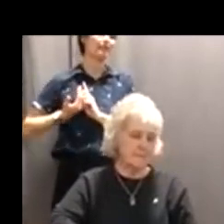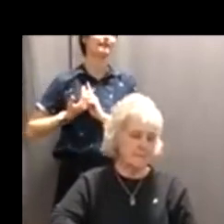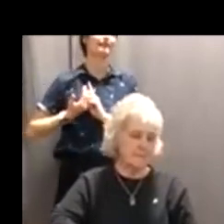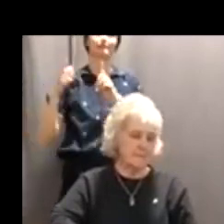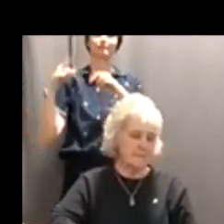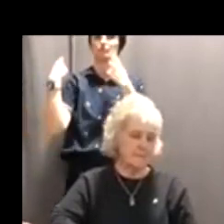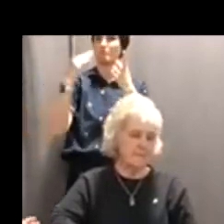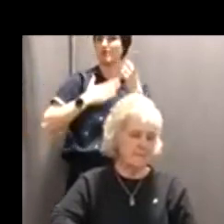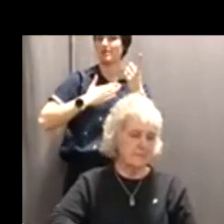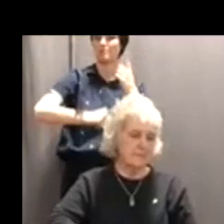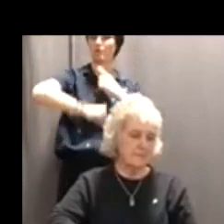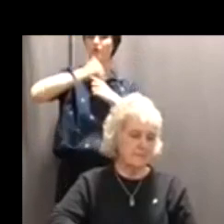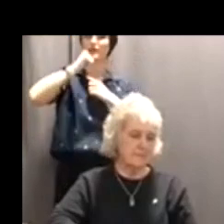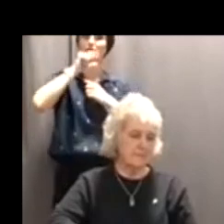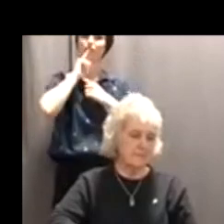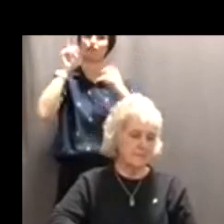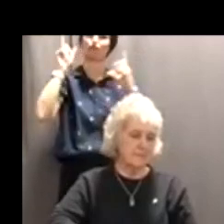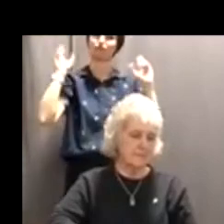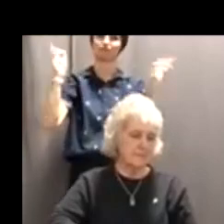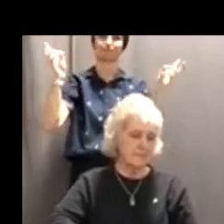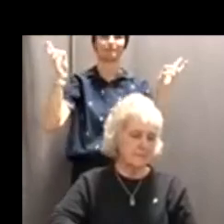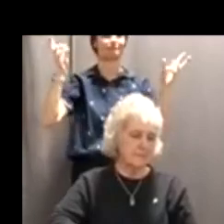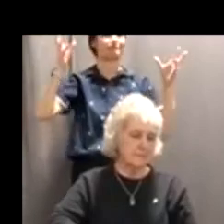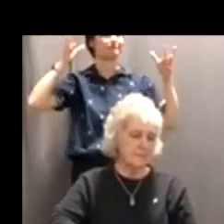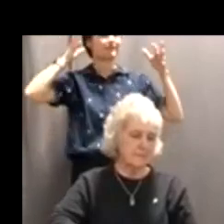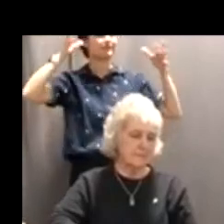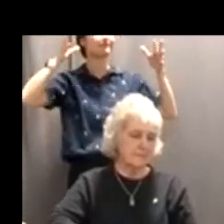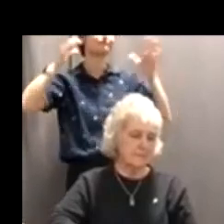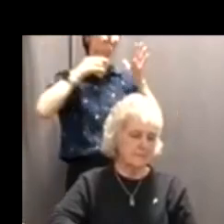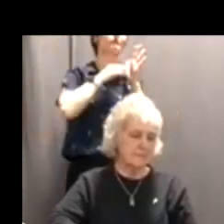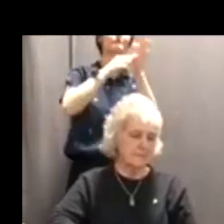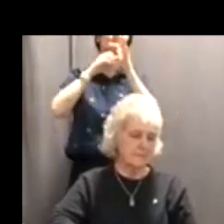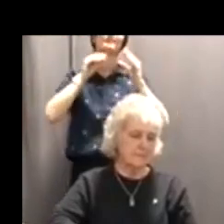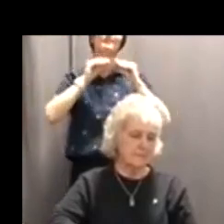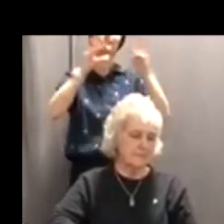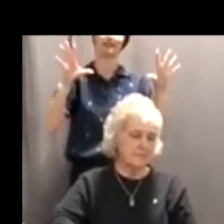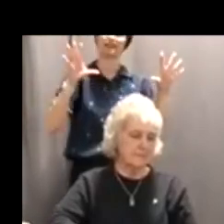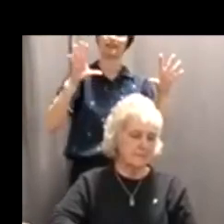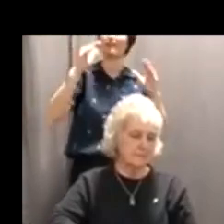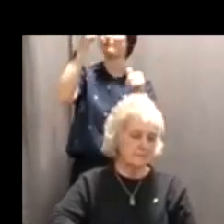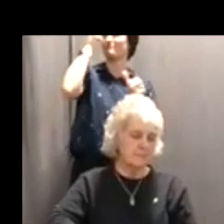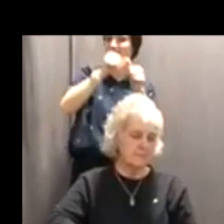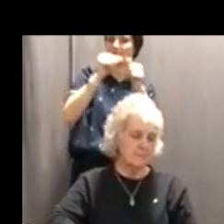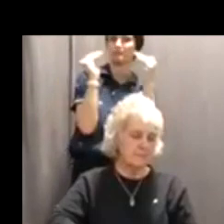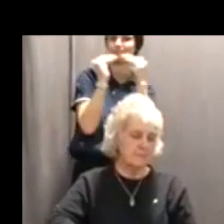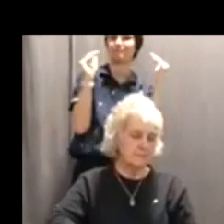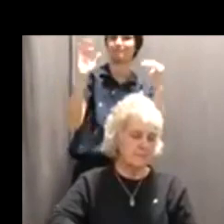my pride, especially like freshly out in like 9th grade,